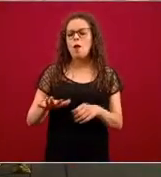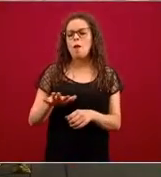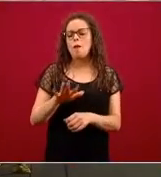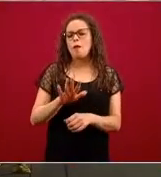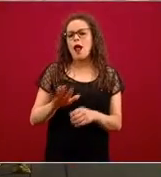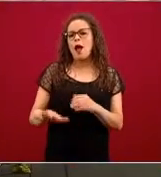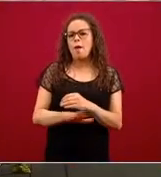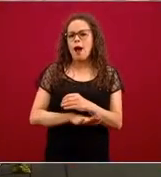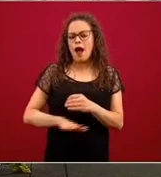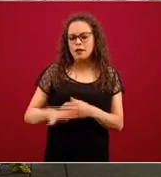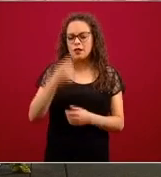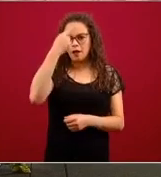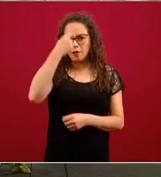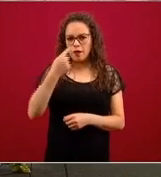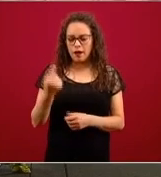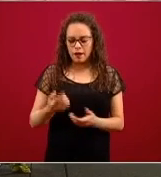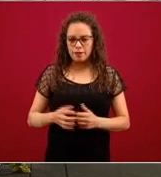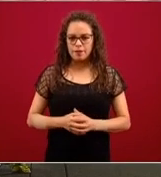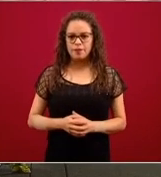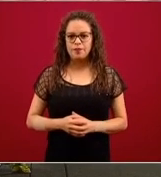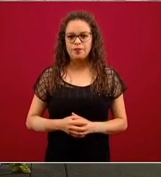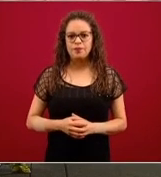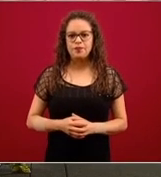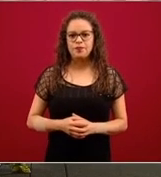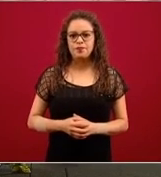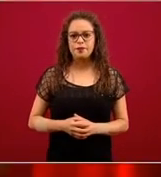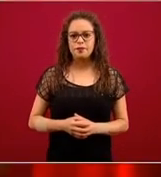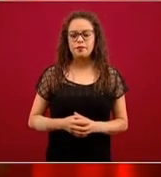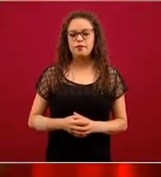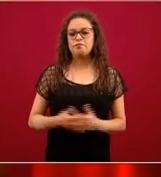Also, we had over 6,000 inquiries